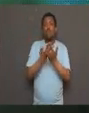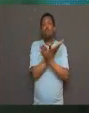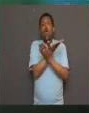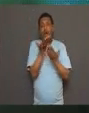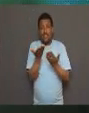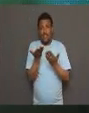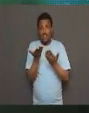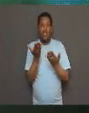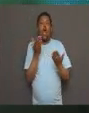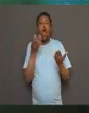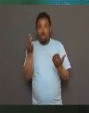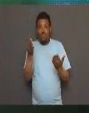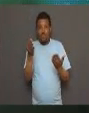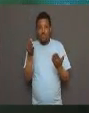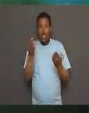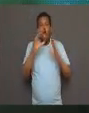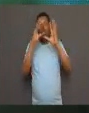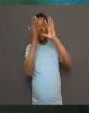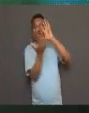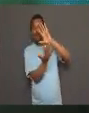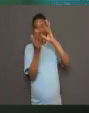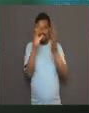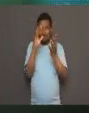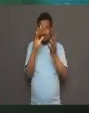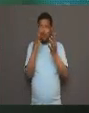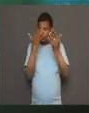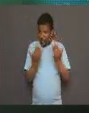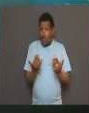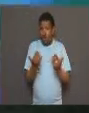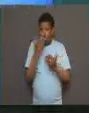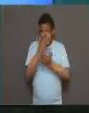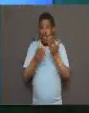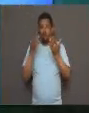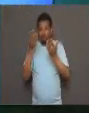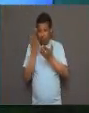a globe. Let us discuss some of them now.